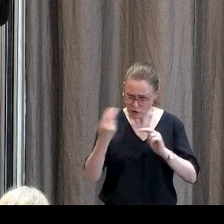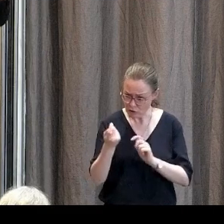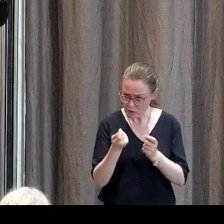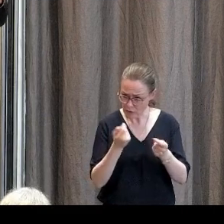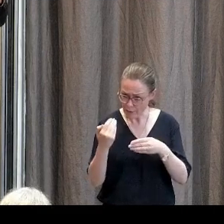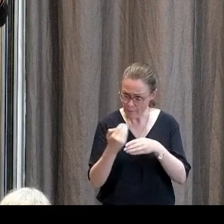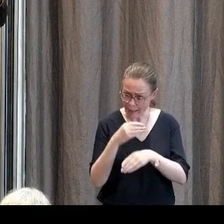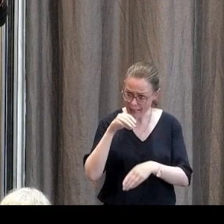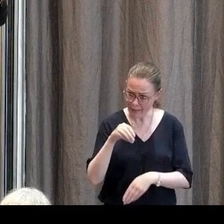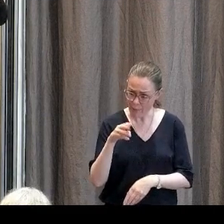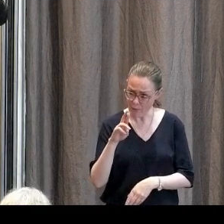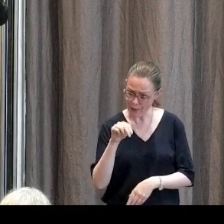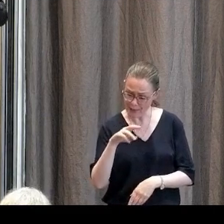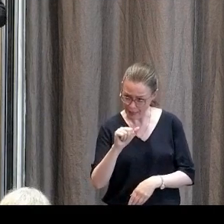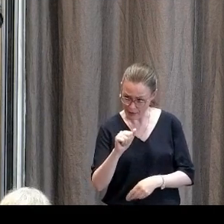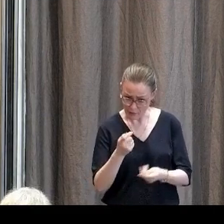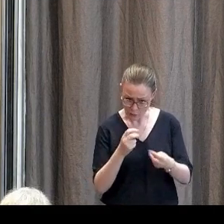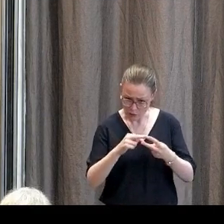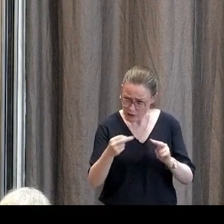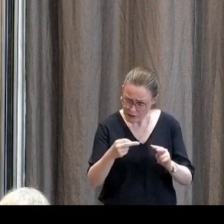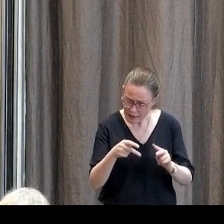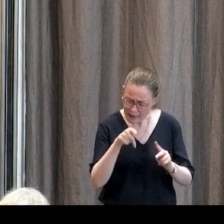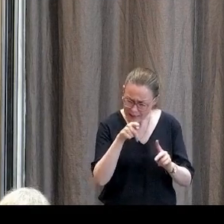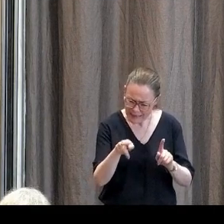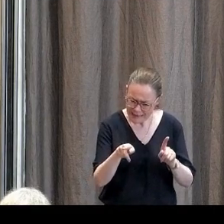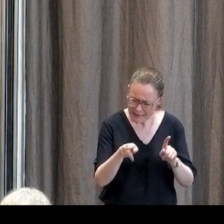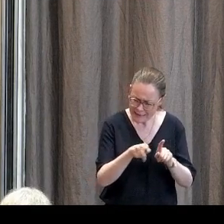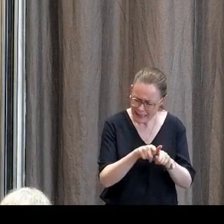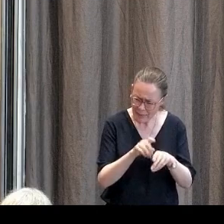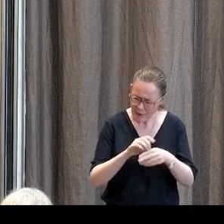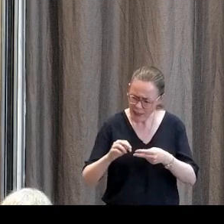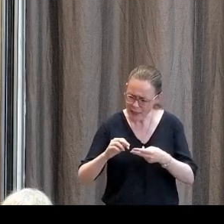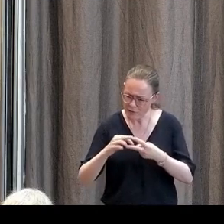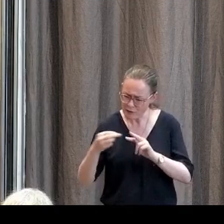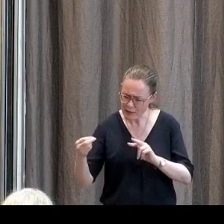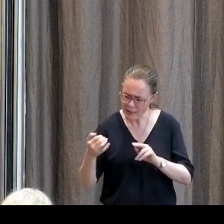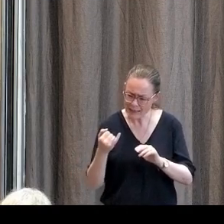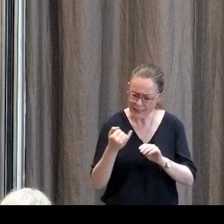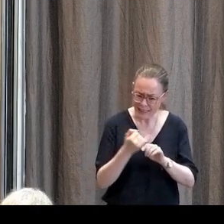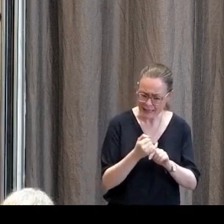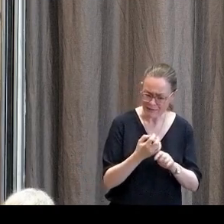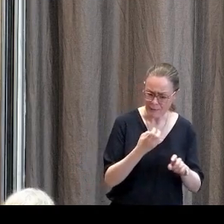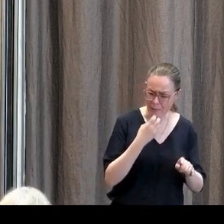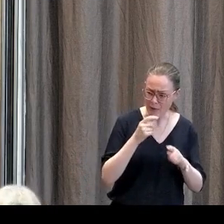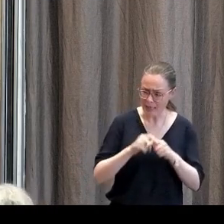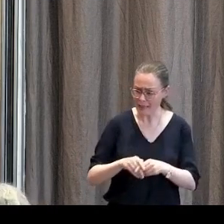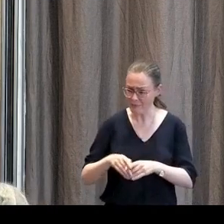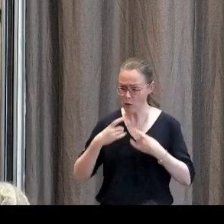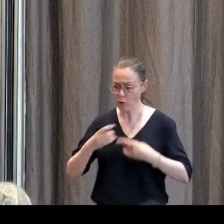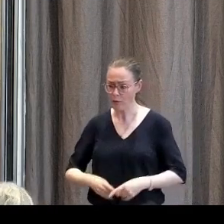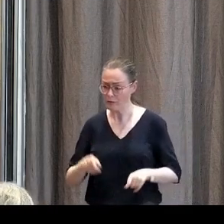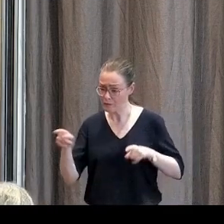controlled by the microRNA, are they the same in humans or larger animals at least?